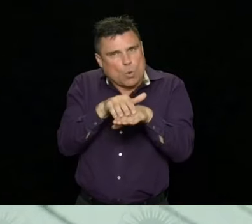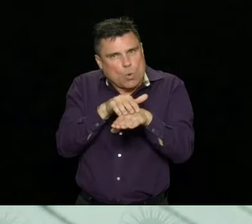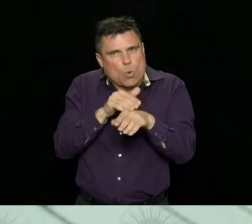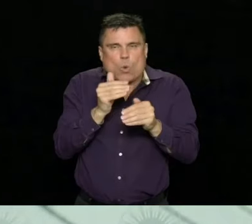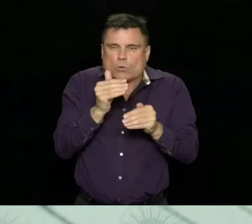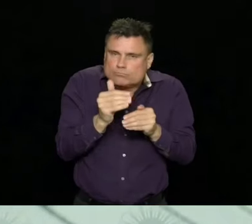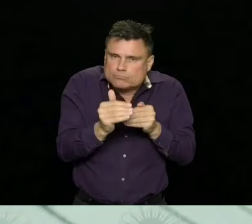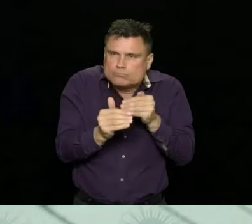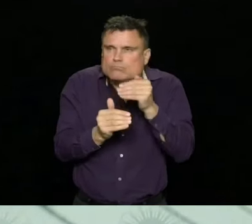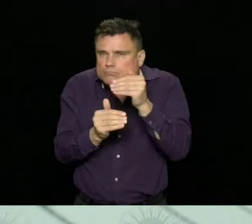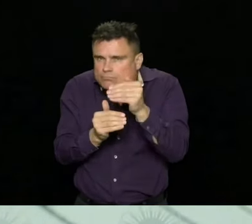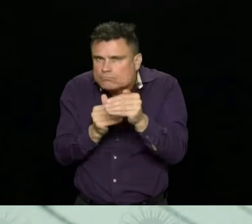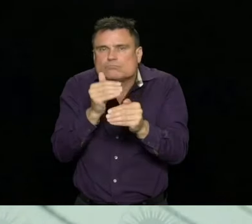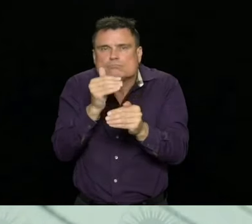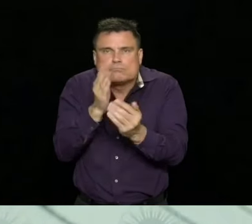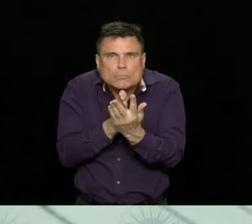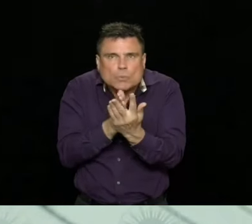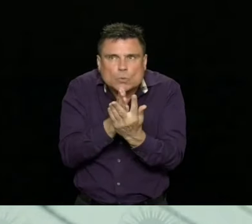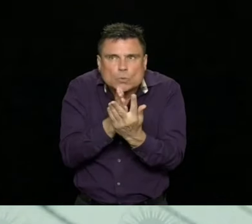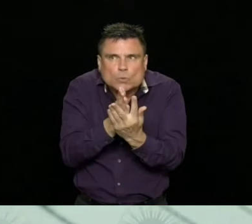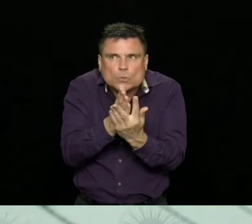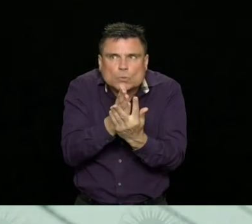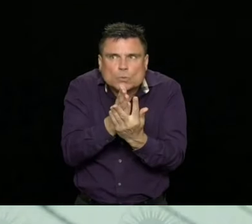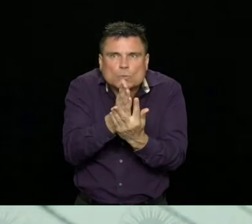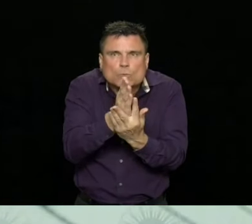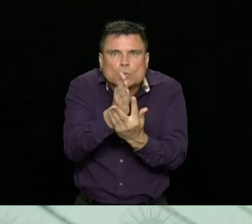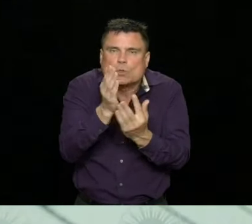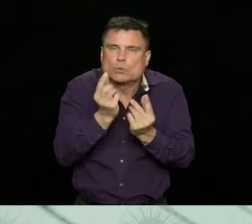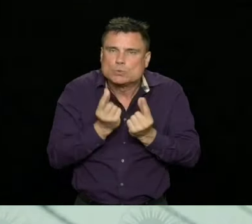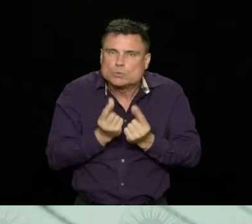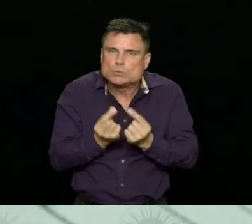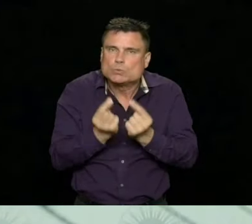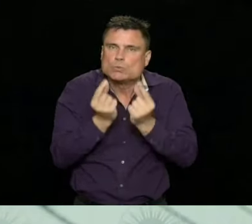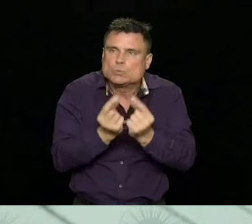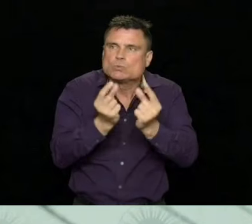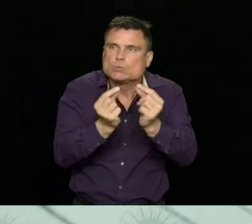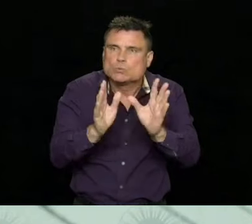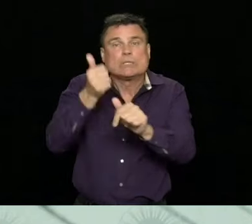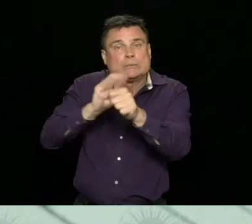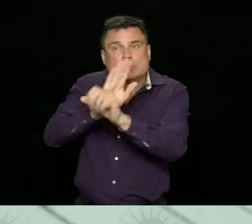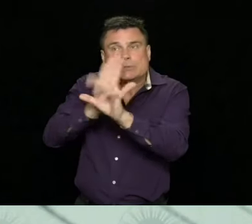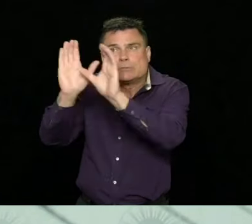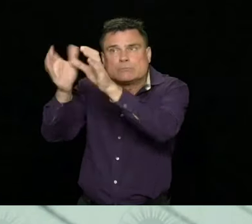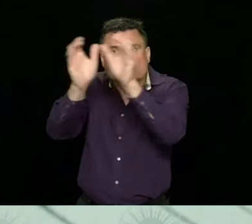individual businesses. Thank you, Minister. The next question is from Lisa Cordasco, CHLY.